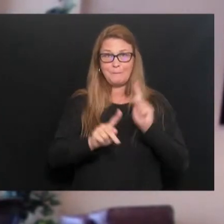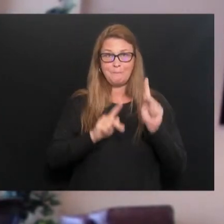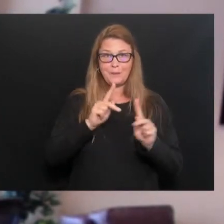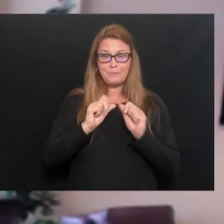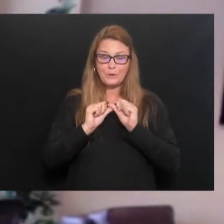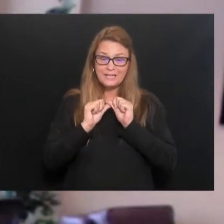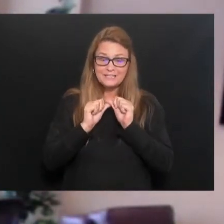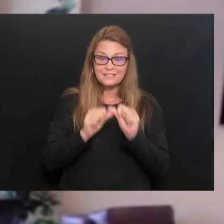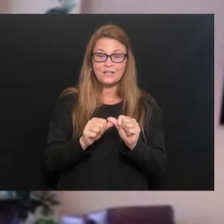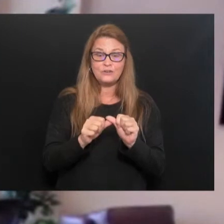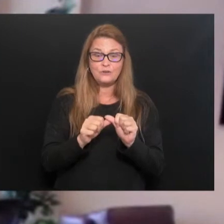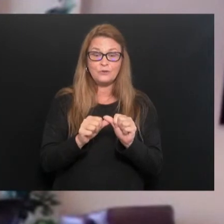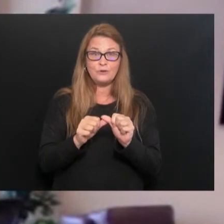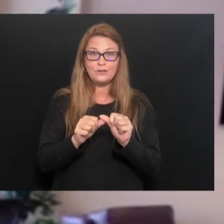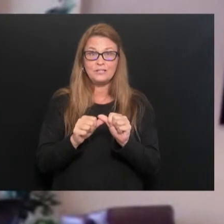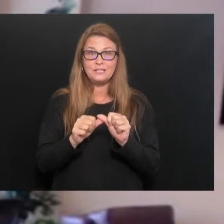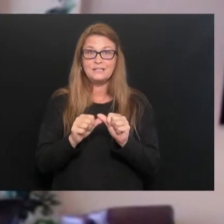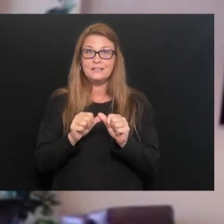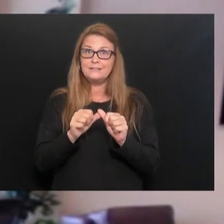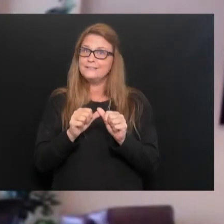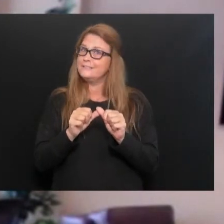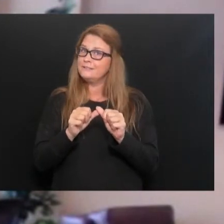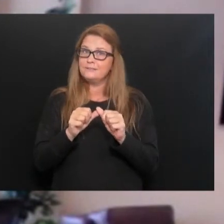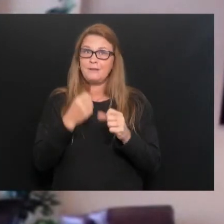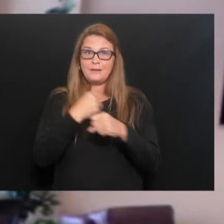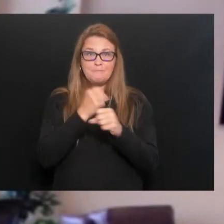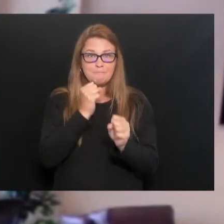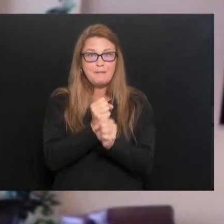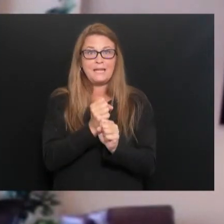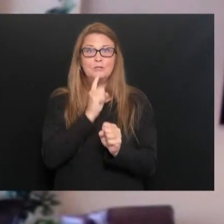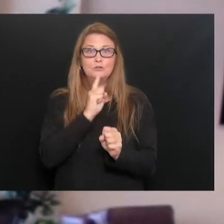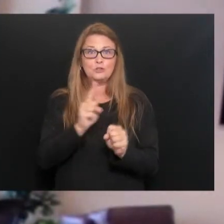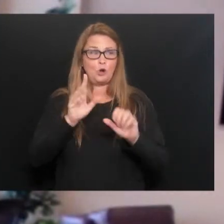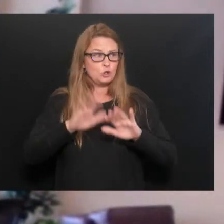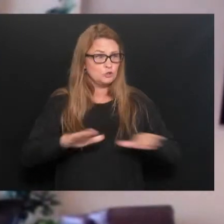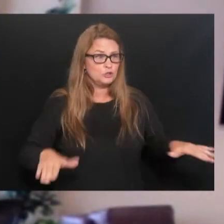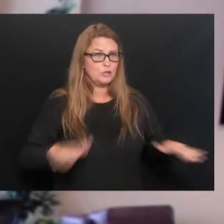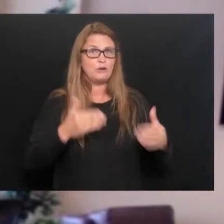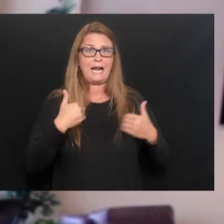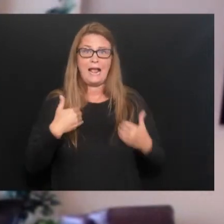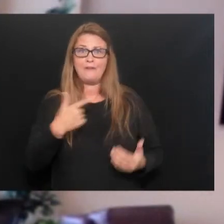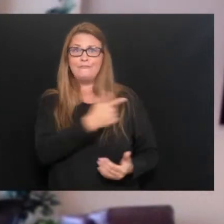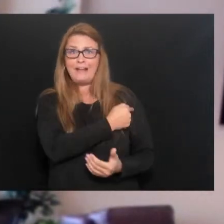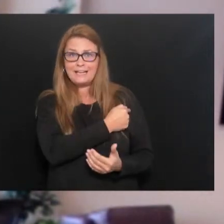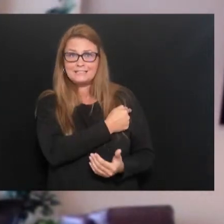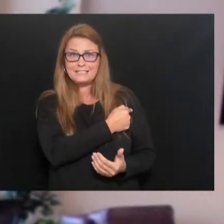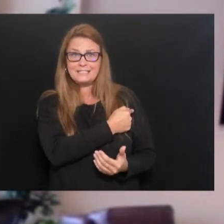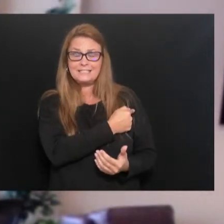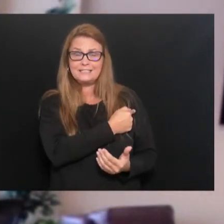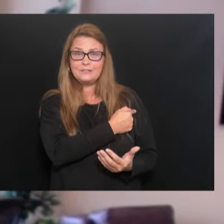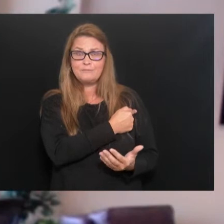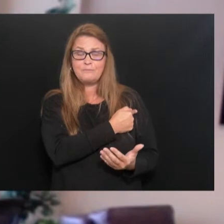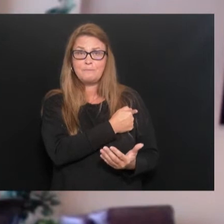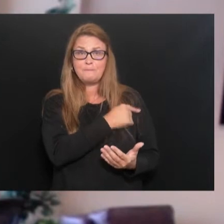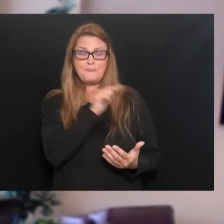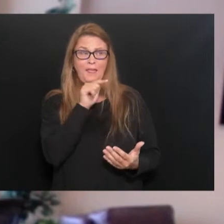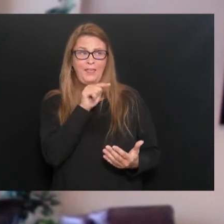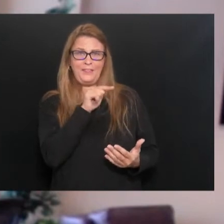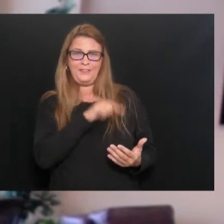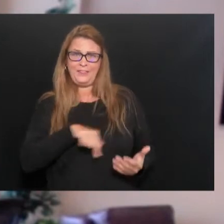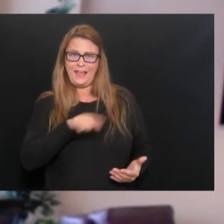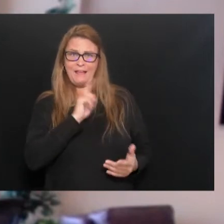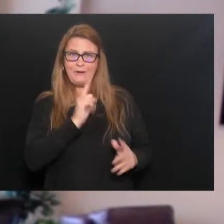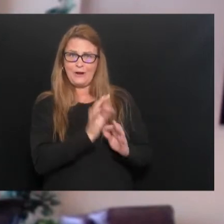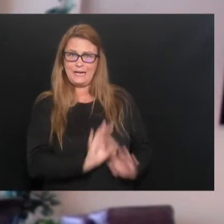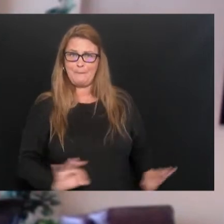very vigilant about making sure children are also immunized, because they're an important